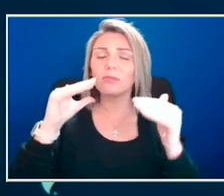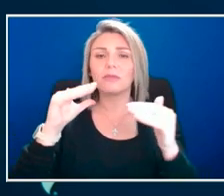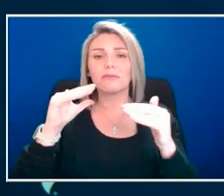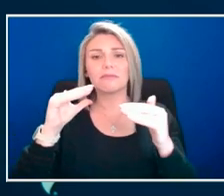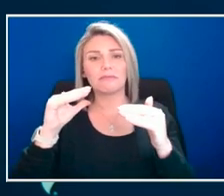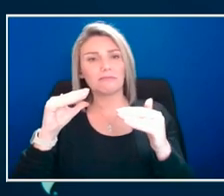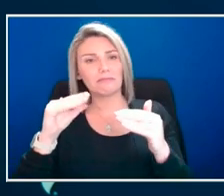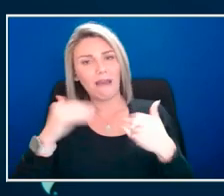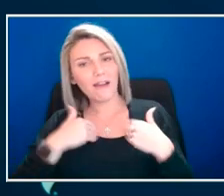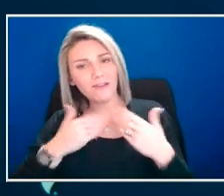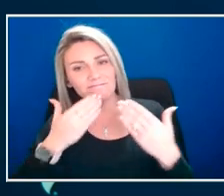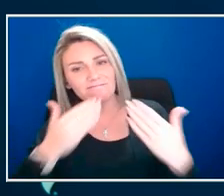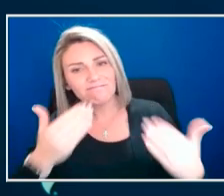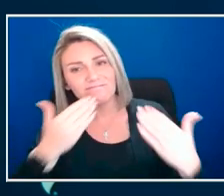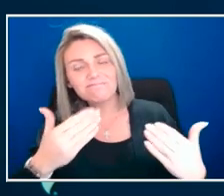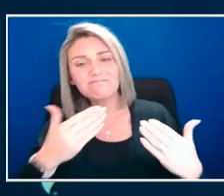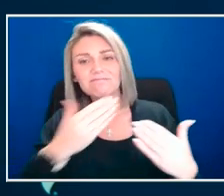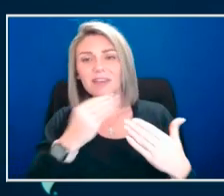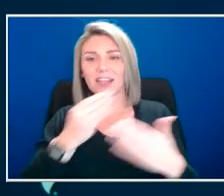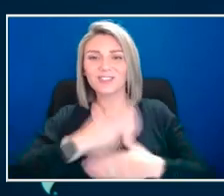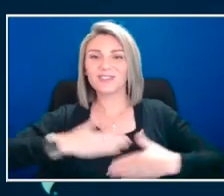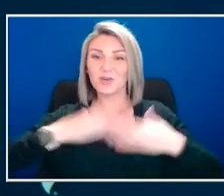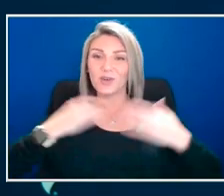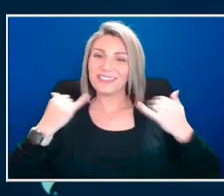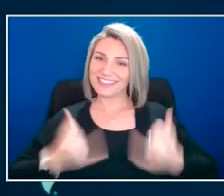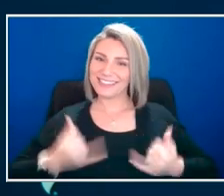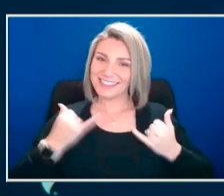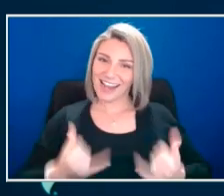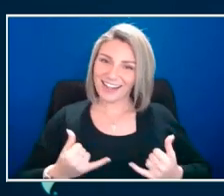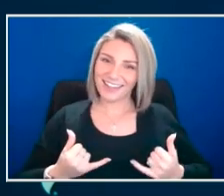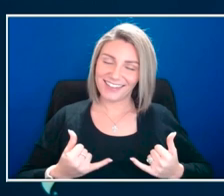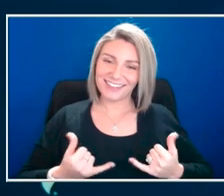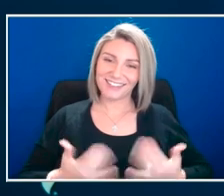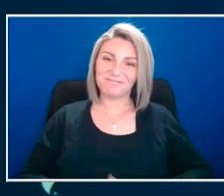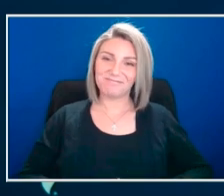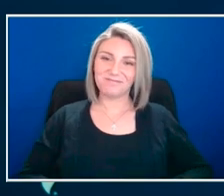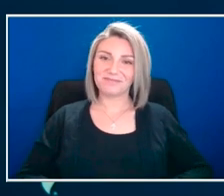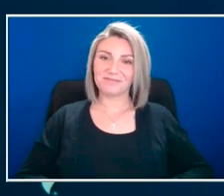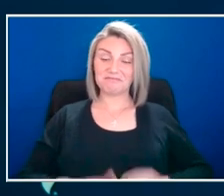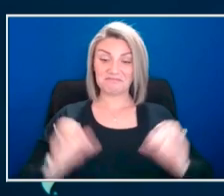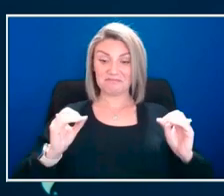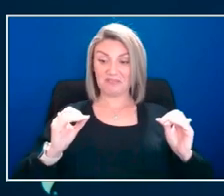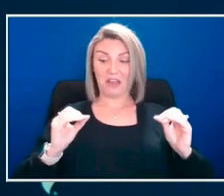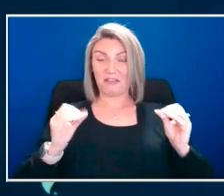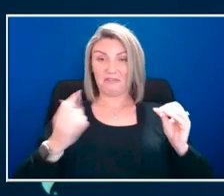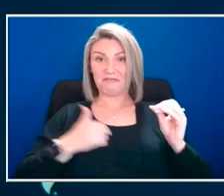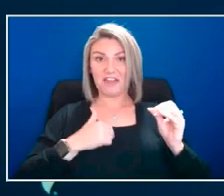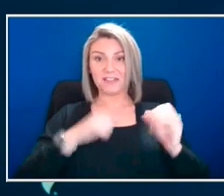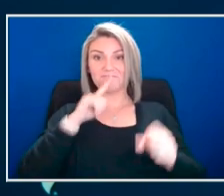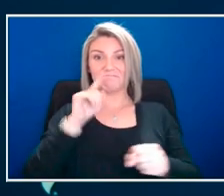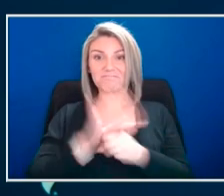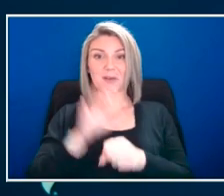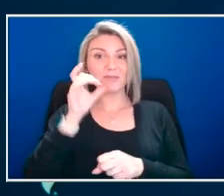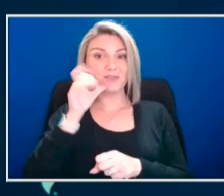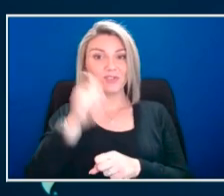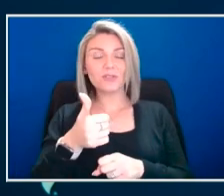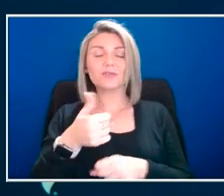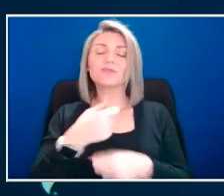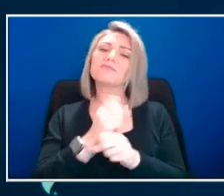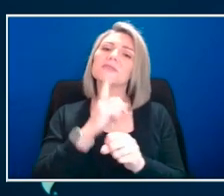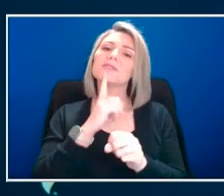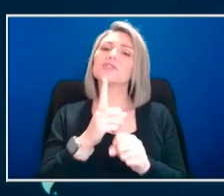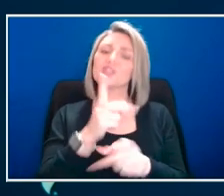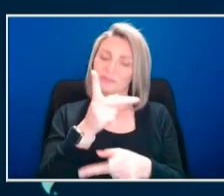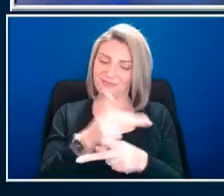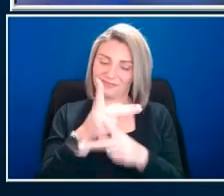And you know, enjoy today. That's, you know, none of us are guaranteed tomorrow, so make sure you're taking care of